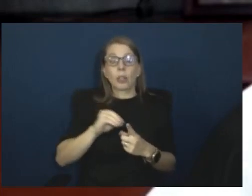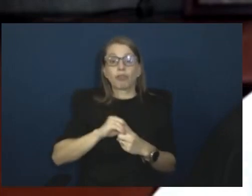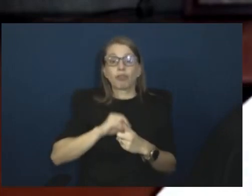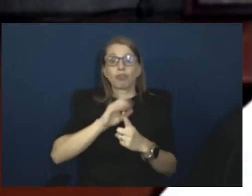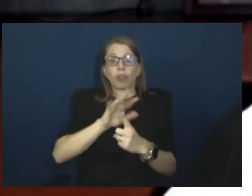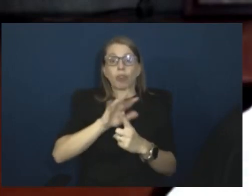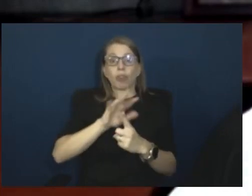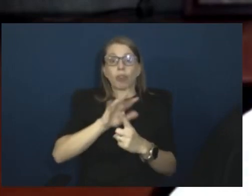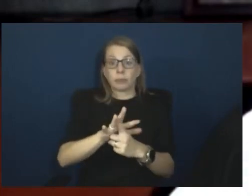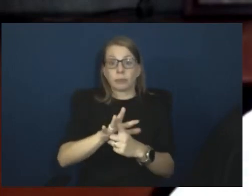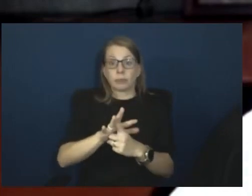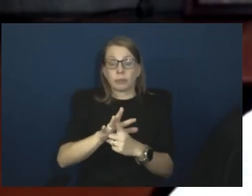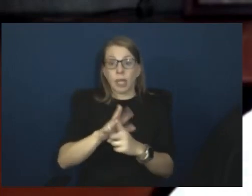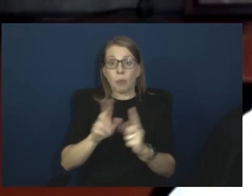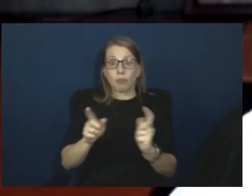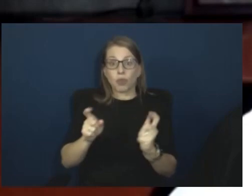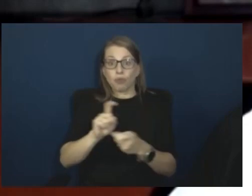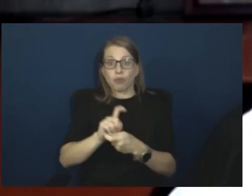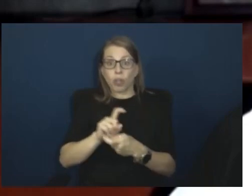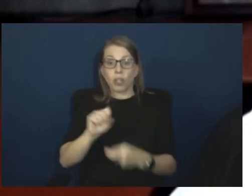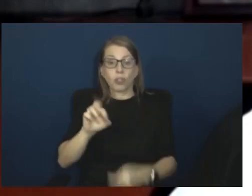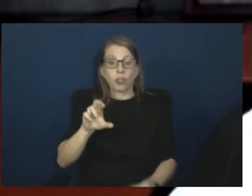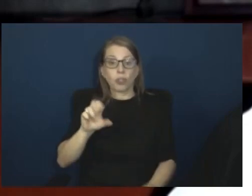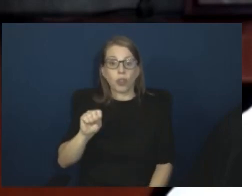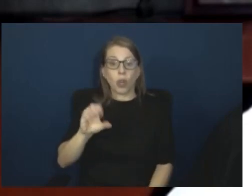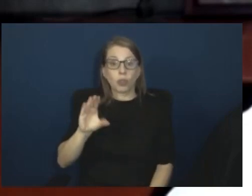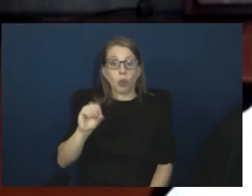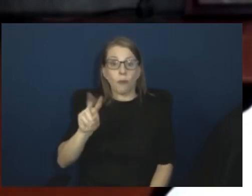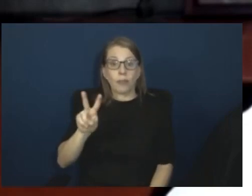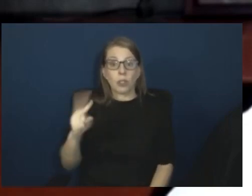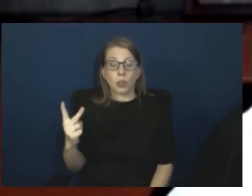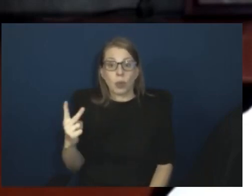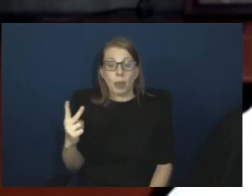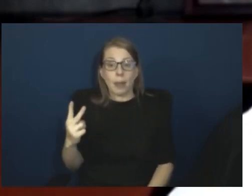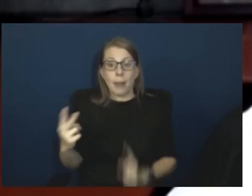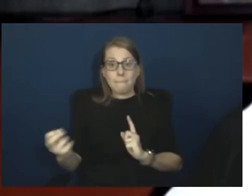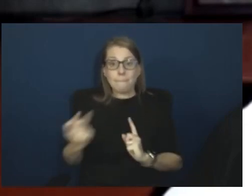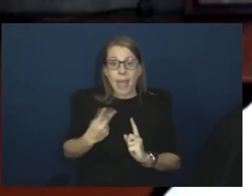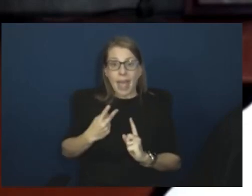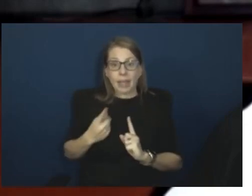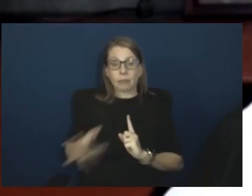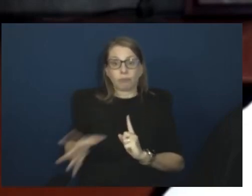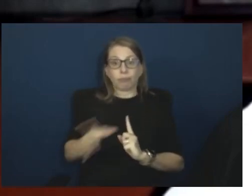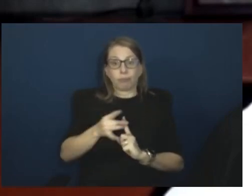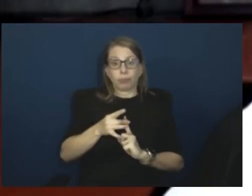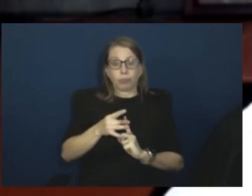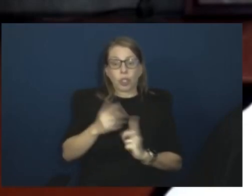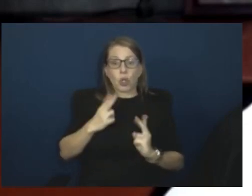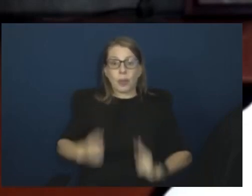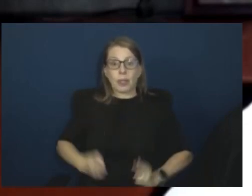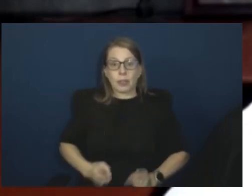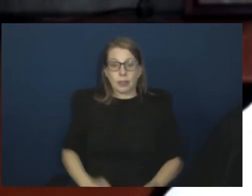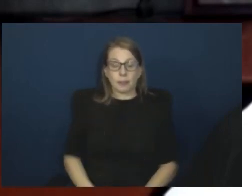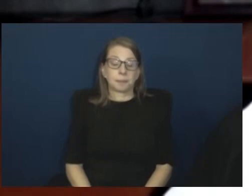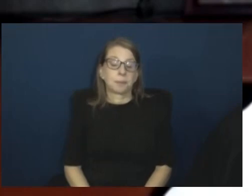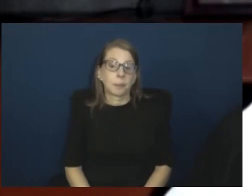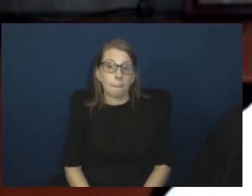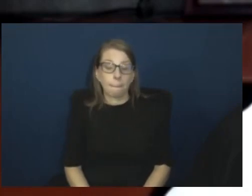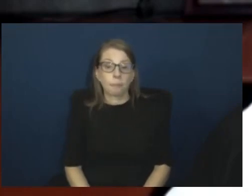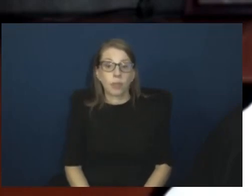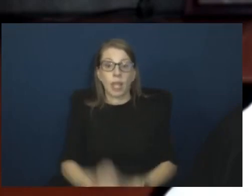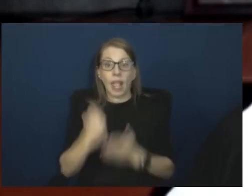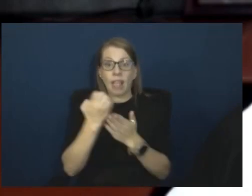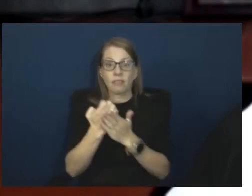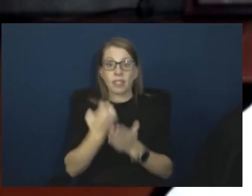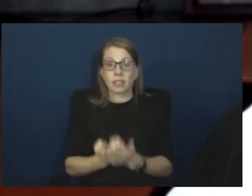different version of SARS-CoV-2 back to humans. And based on this evidence, all the